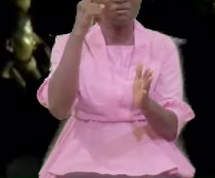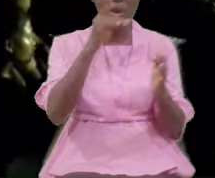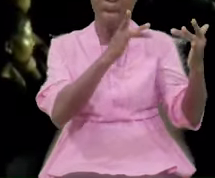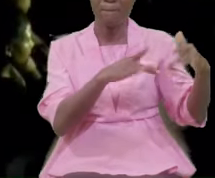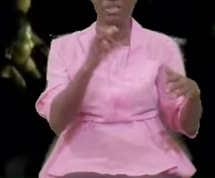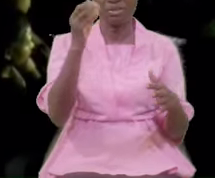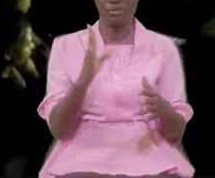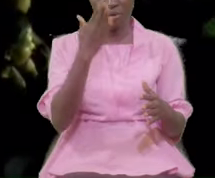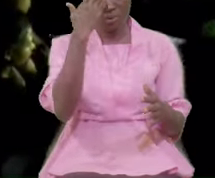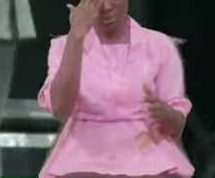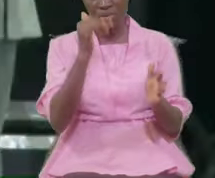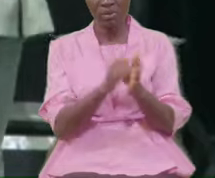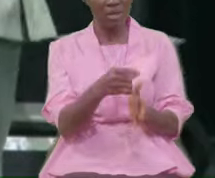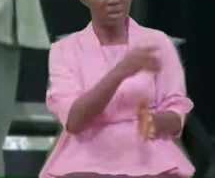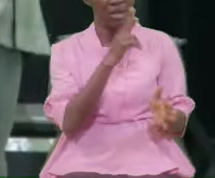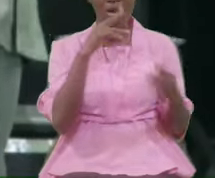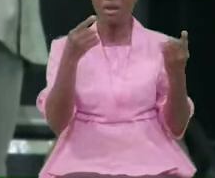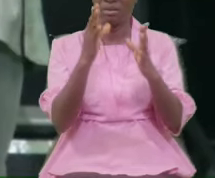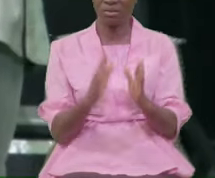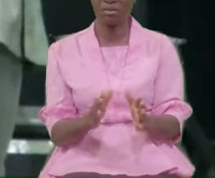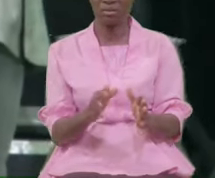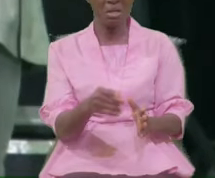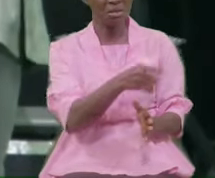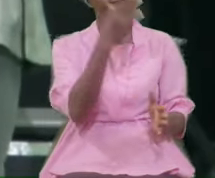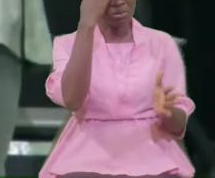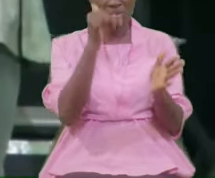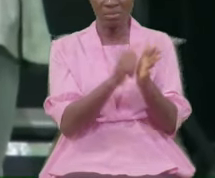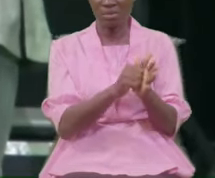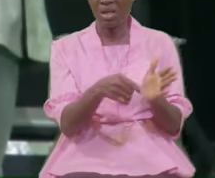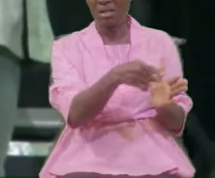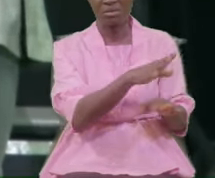Dios sil Salvation